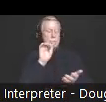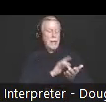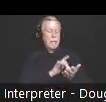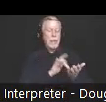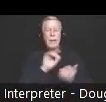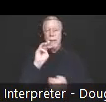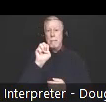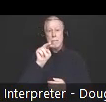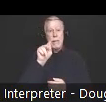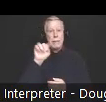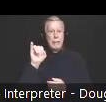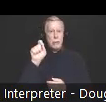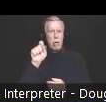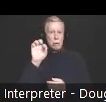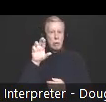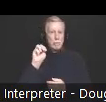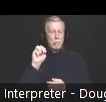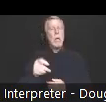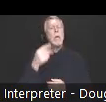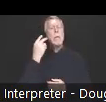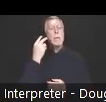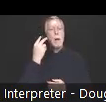So there's two